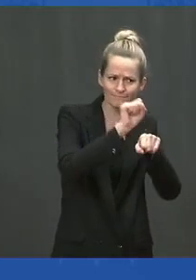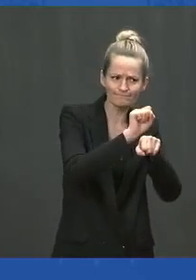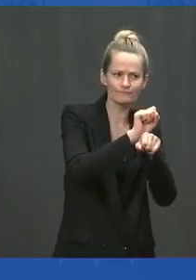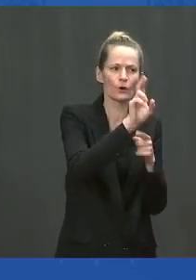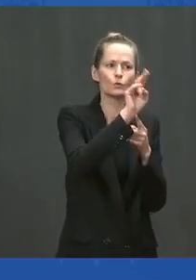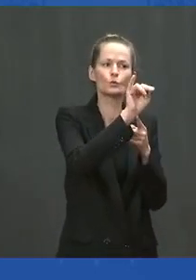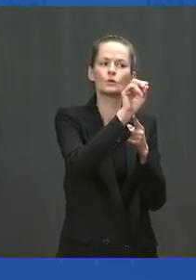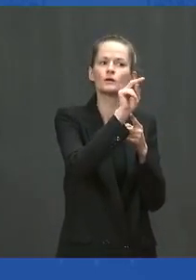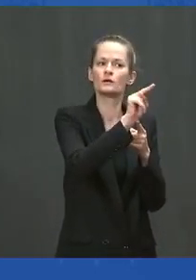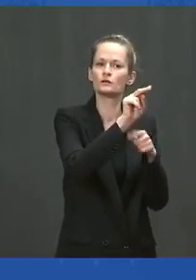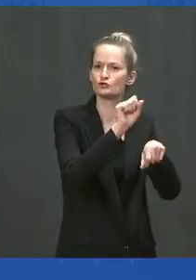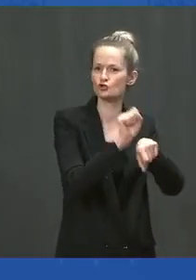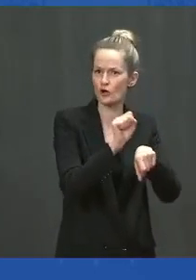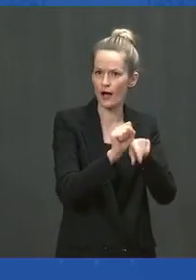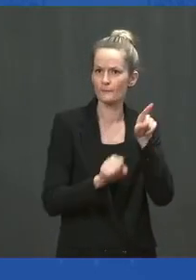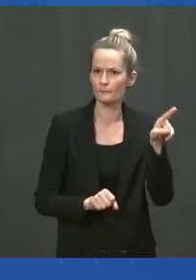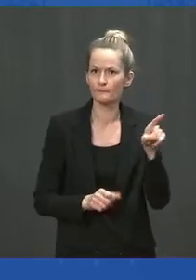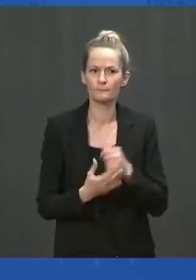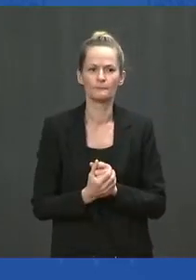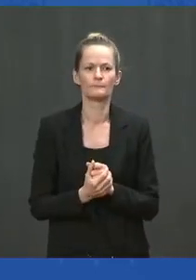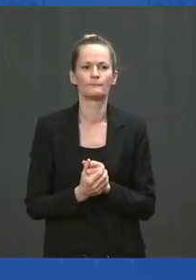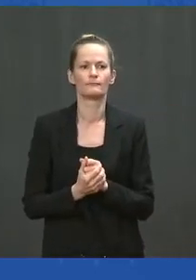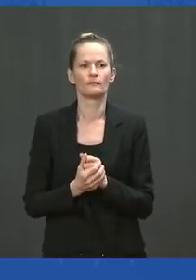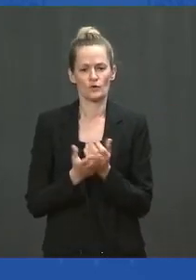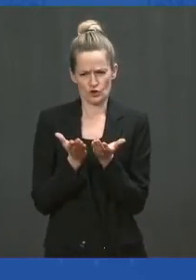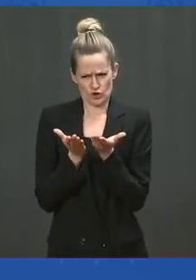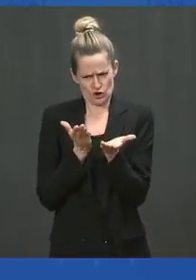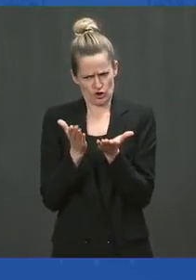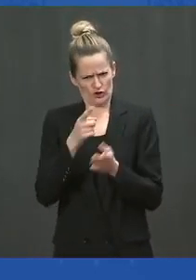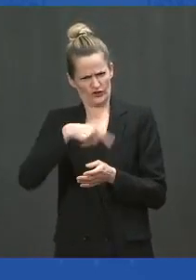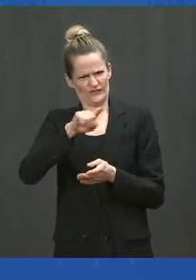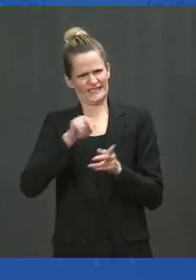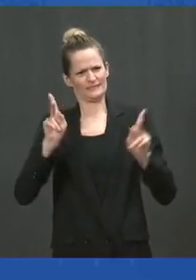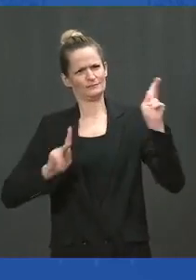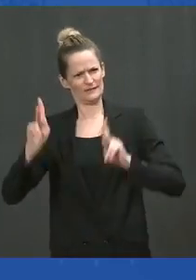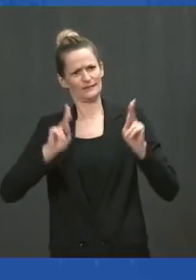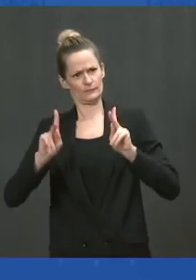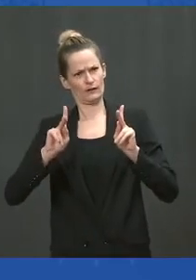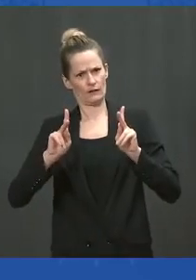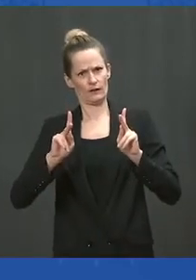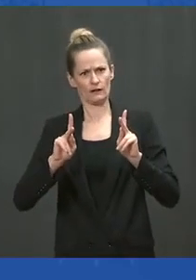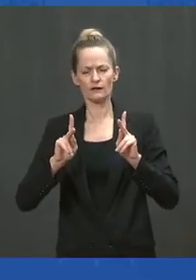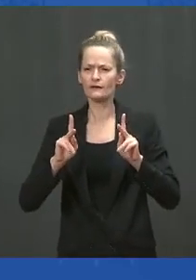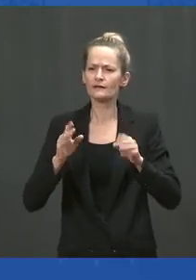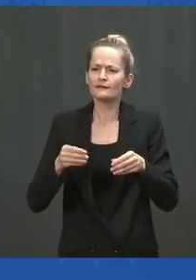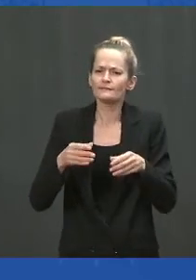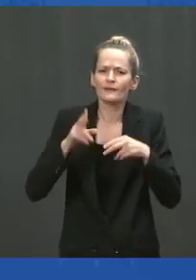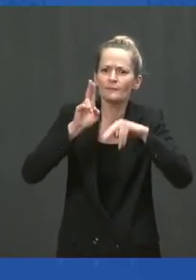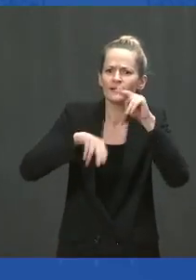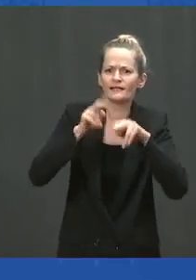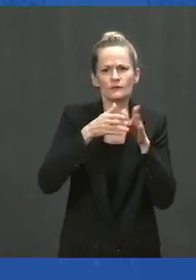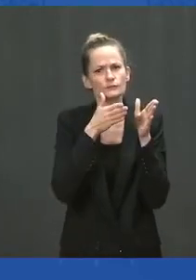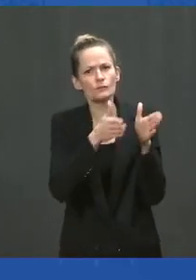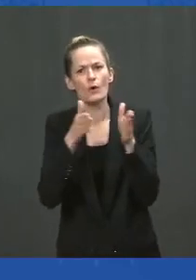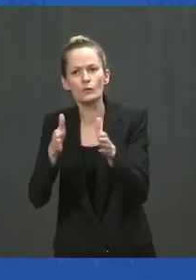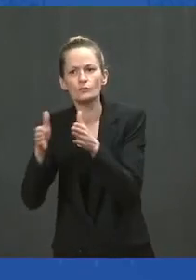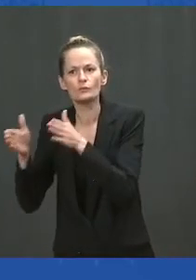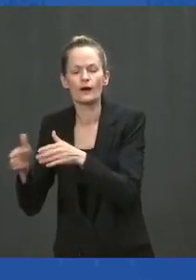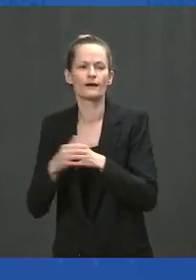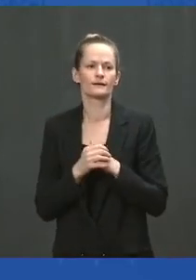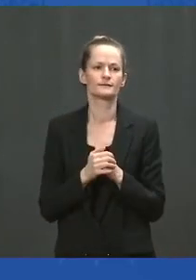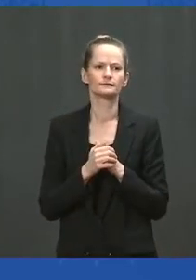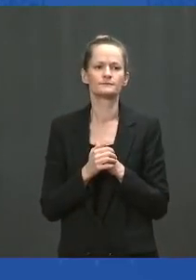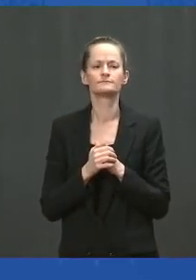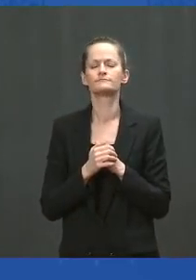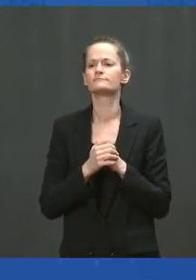airports. And, once this bill passes the Senate, I know that body will move toward establishing a